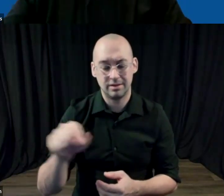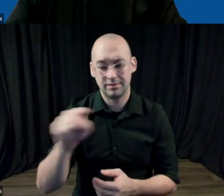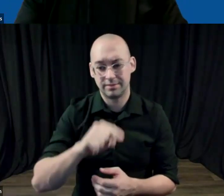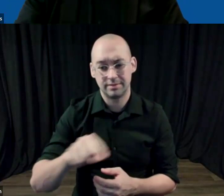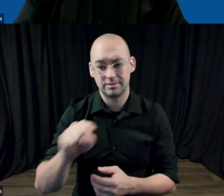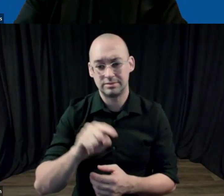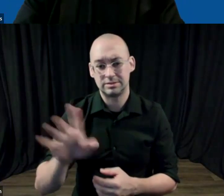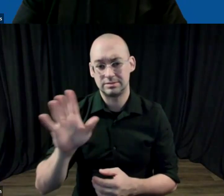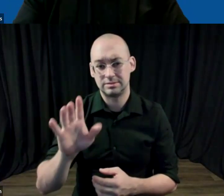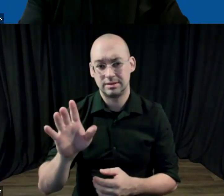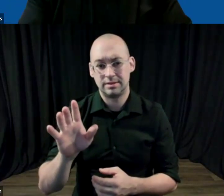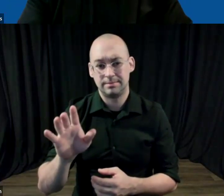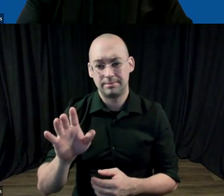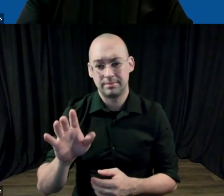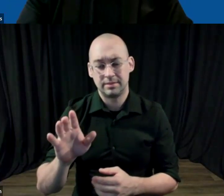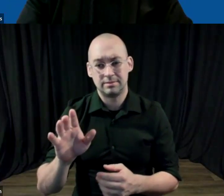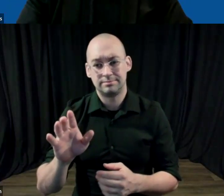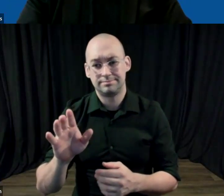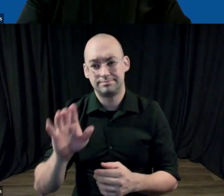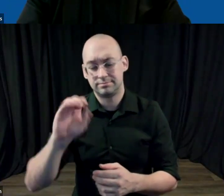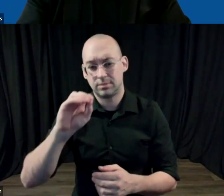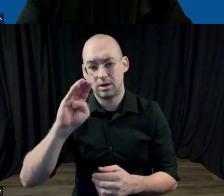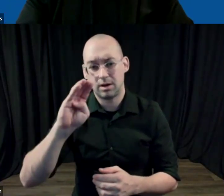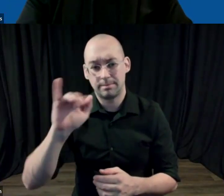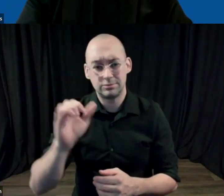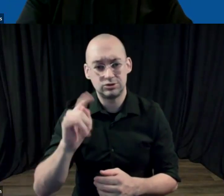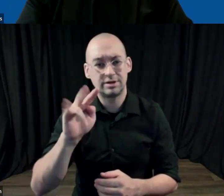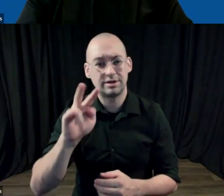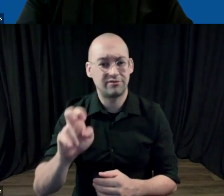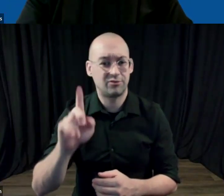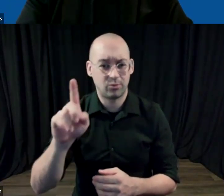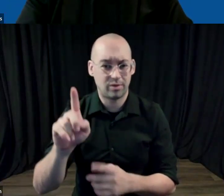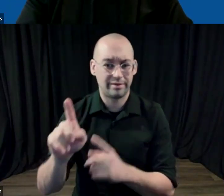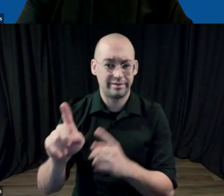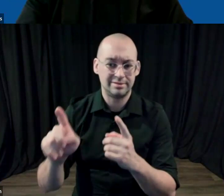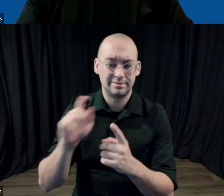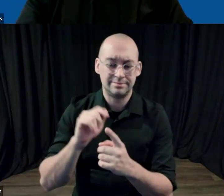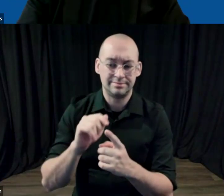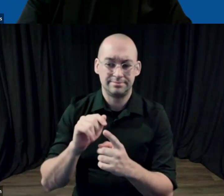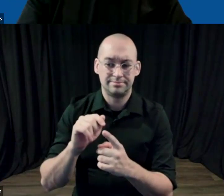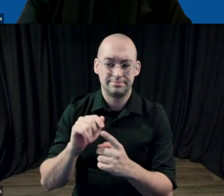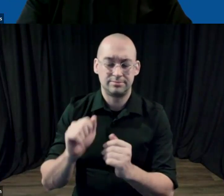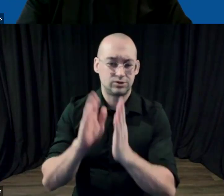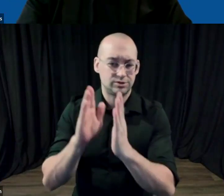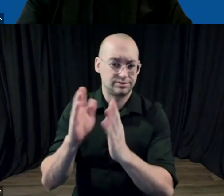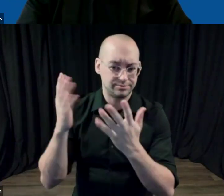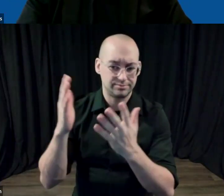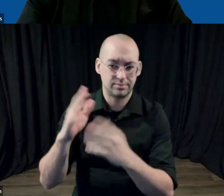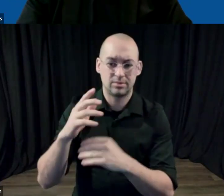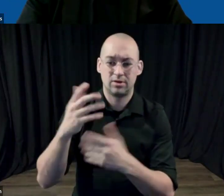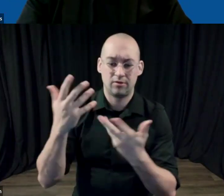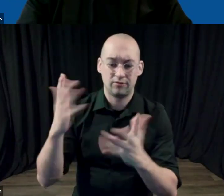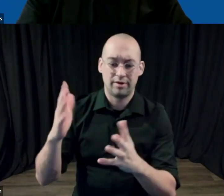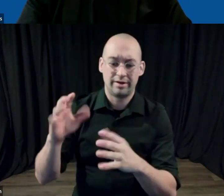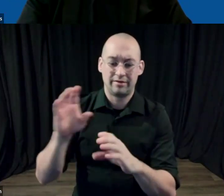so the objective one was addressed not just by BEAD, but the pre-existing investments in the